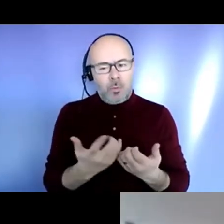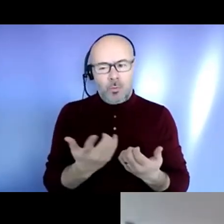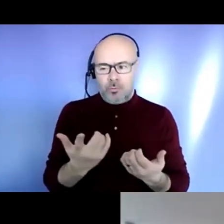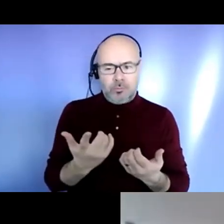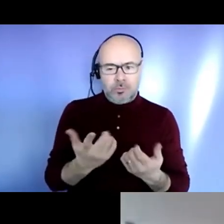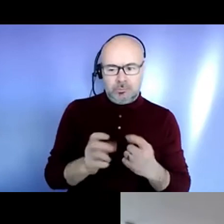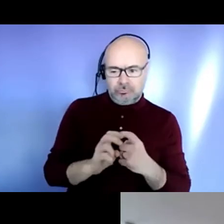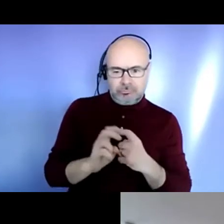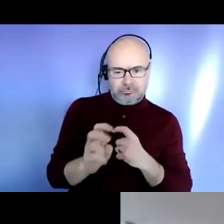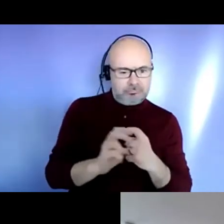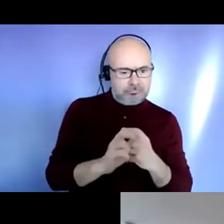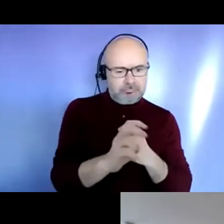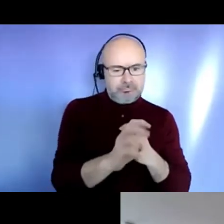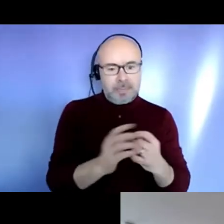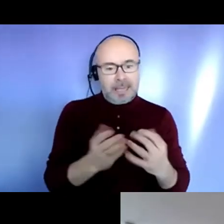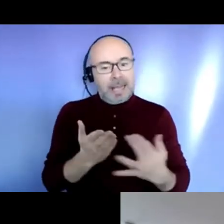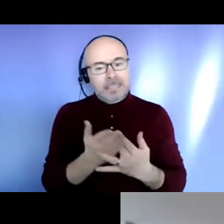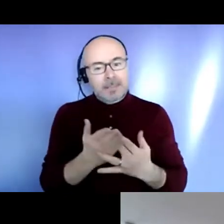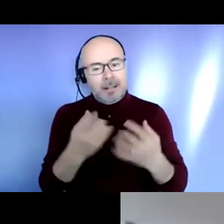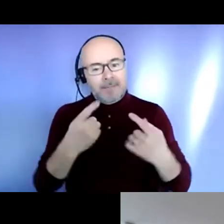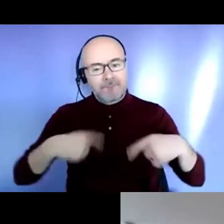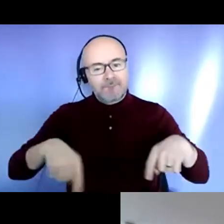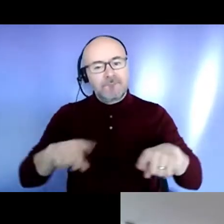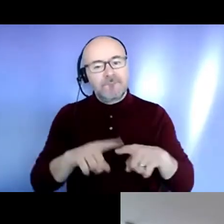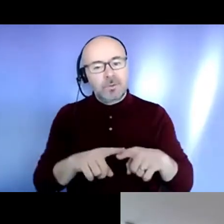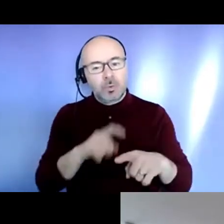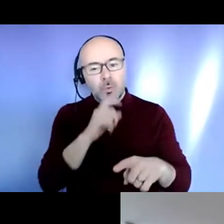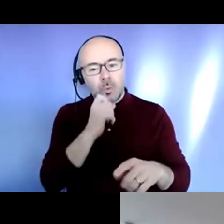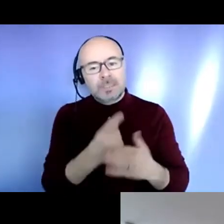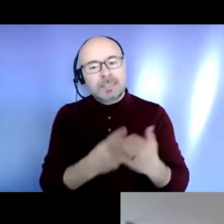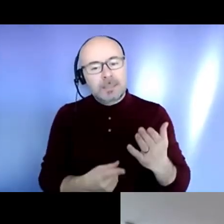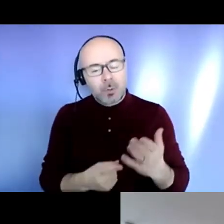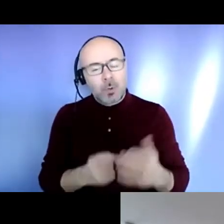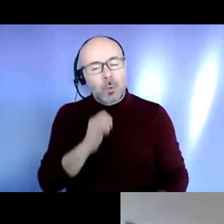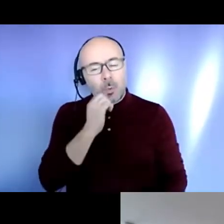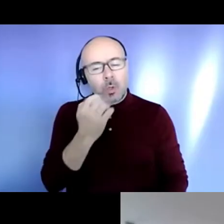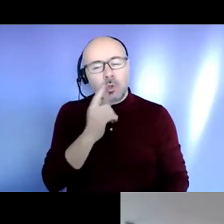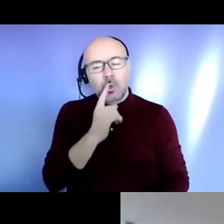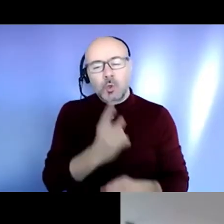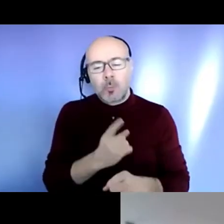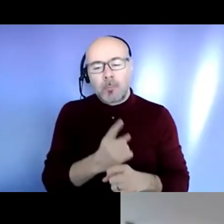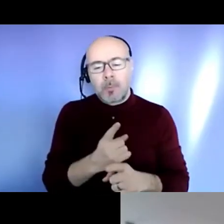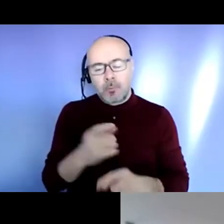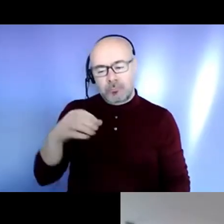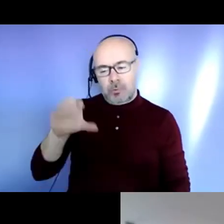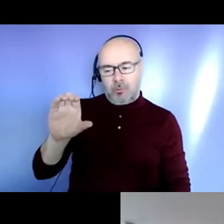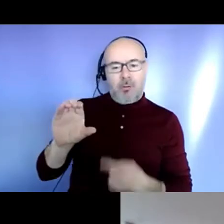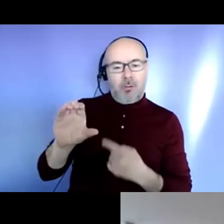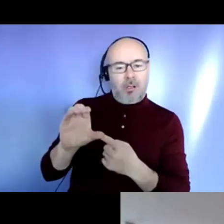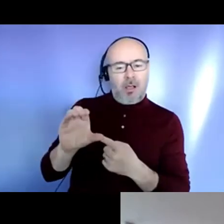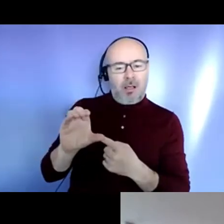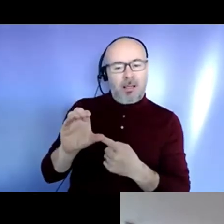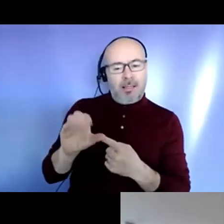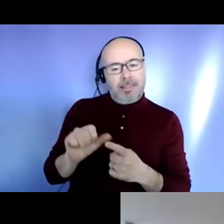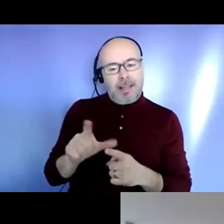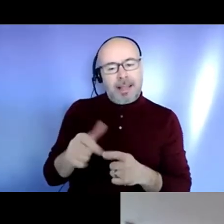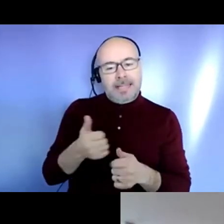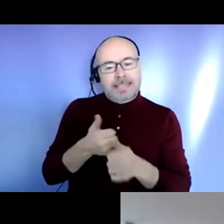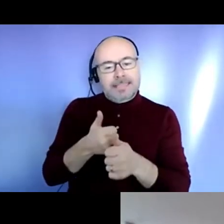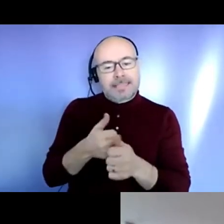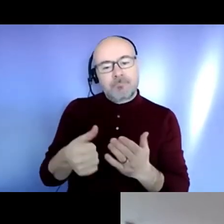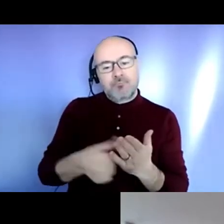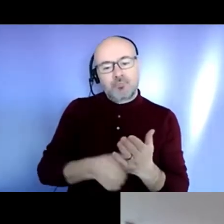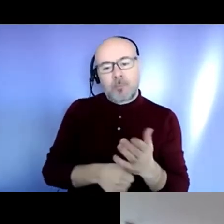people, including hearing about national cards such as the Thistle Assistance Programme and the National Entitlement Card. Hi everybody, my name is